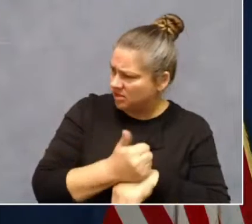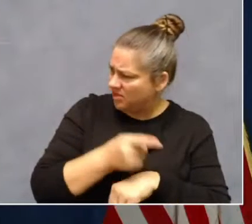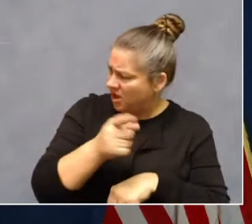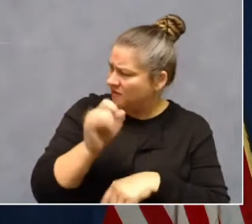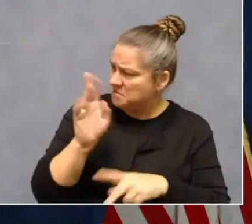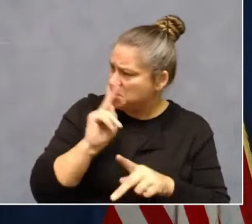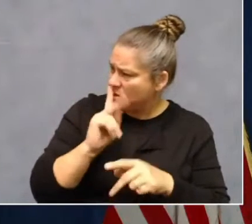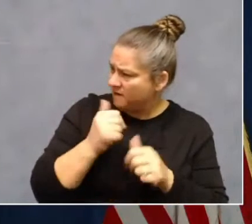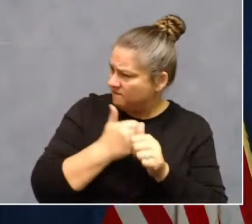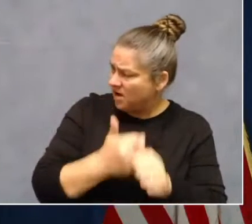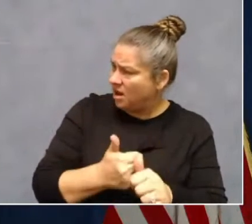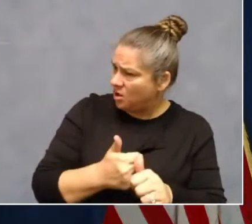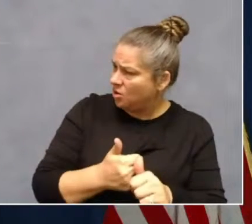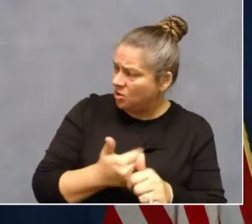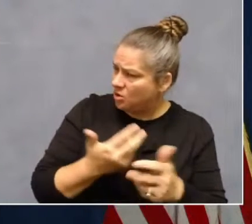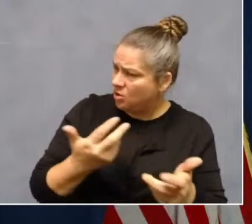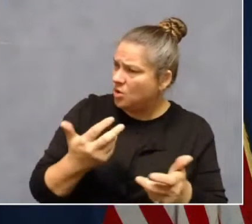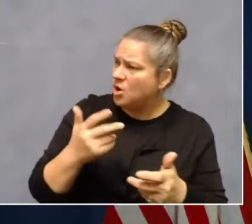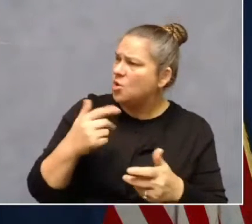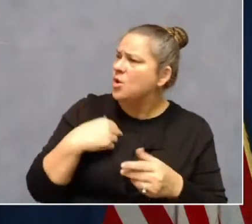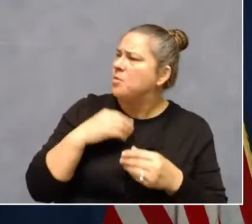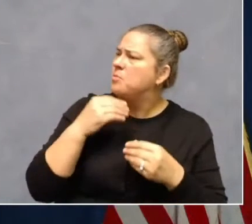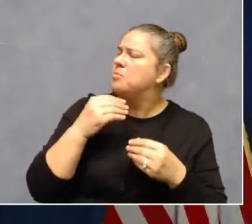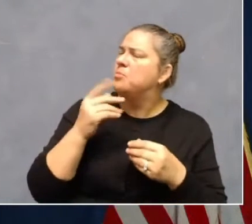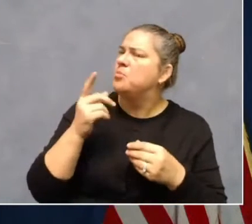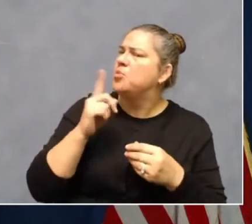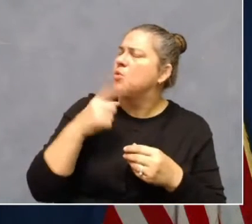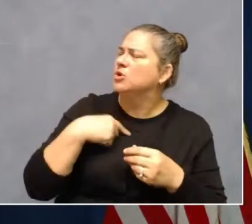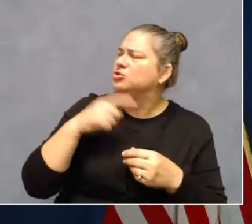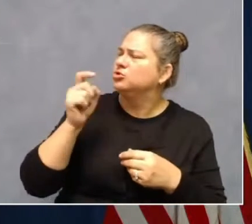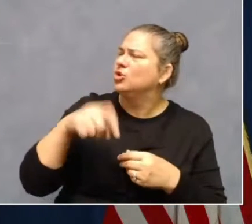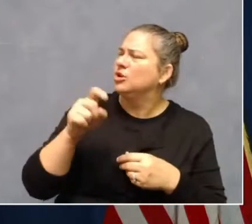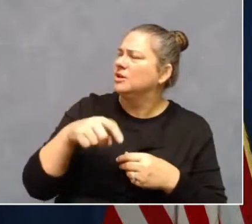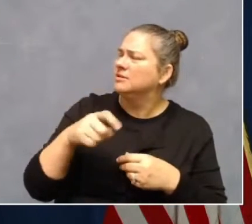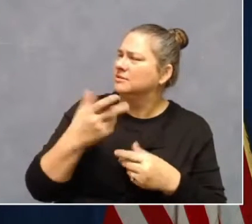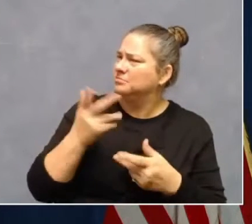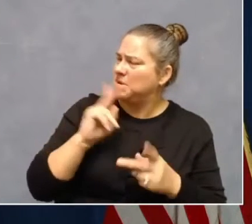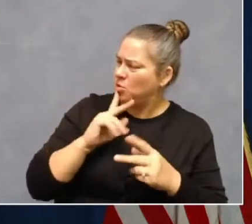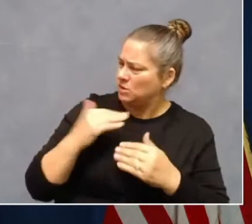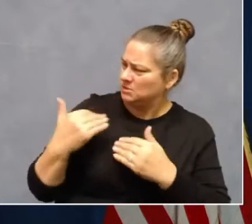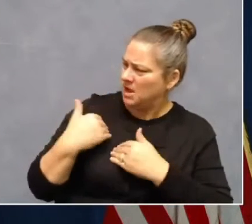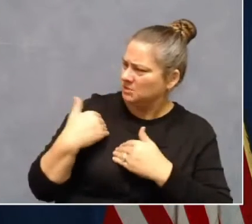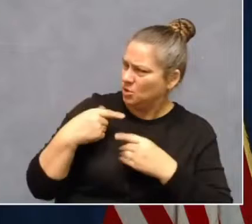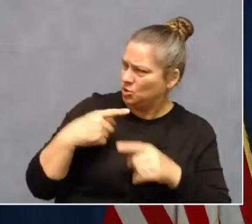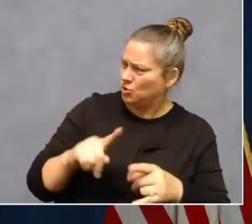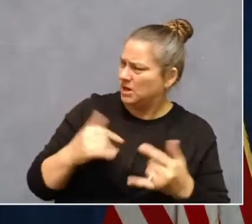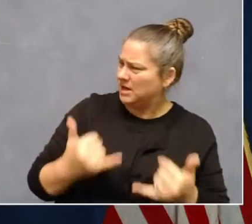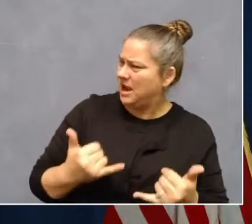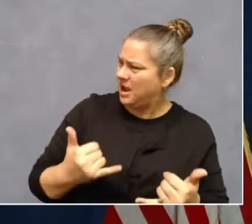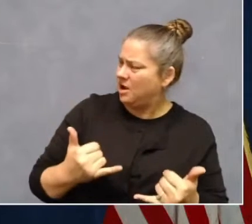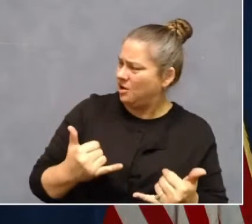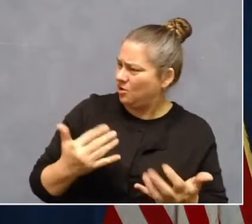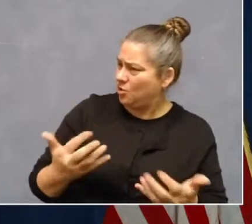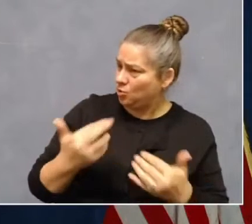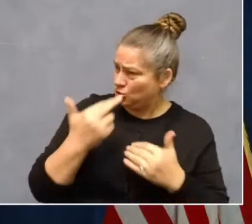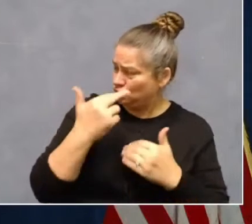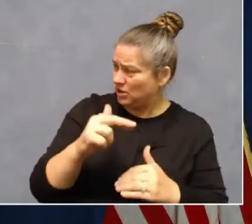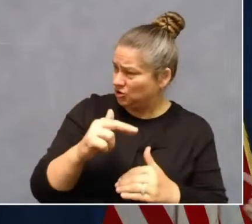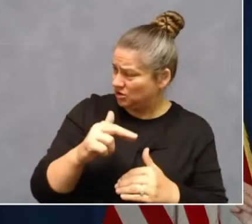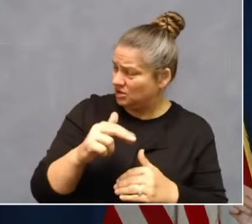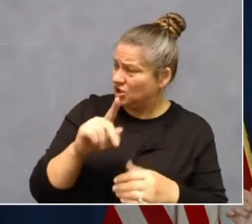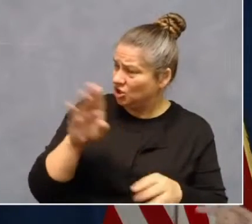we place so much emphasis on personal responsibility at this point in the pandemic when restrictions and shutdowns effectively flatten the curve in the early